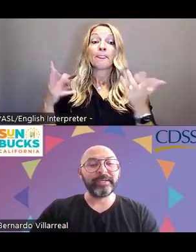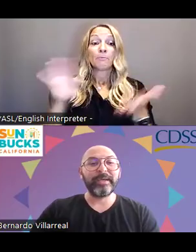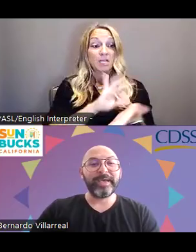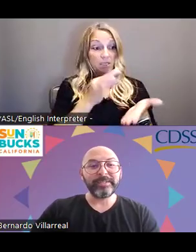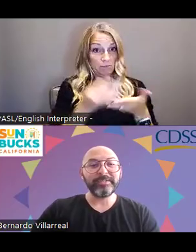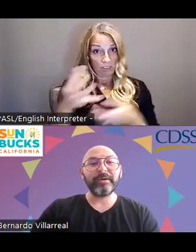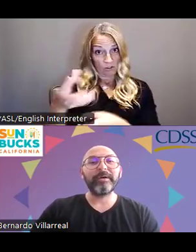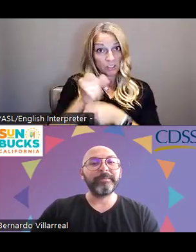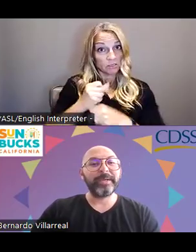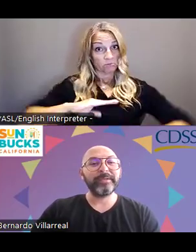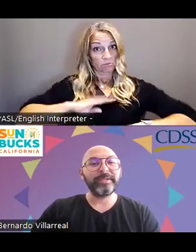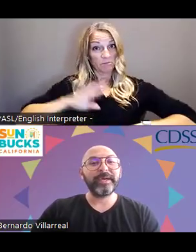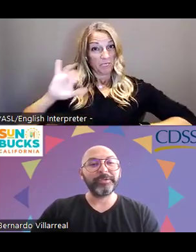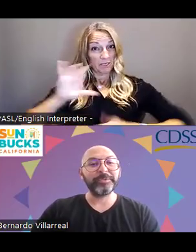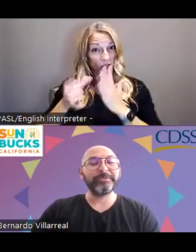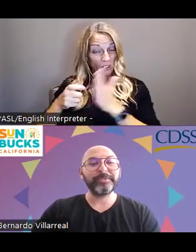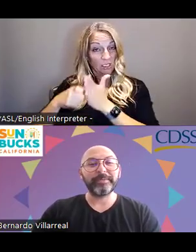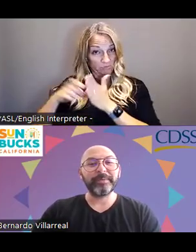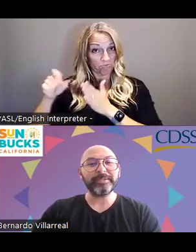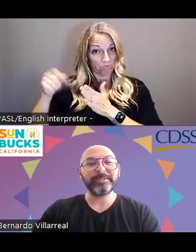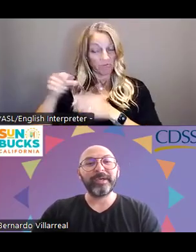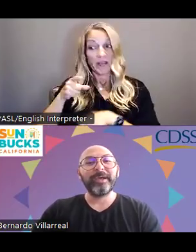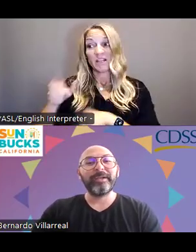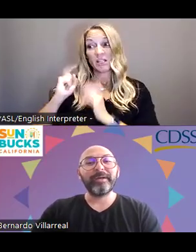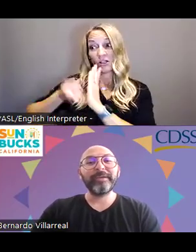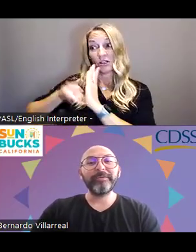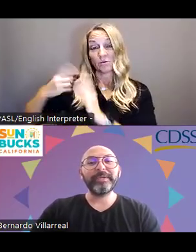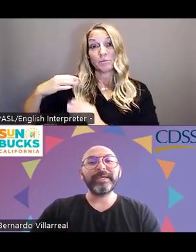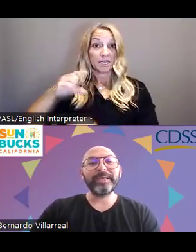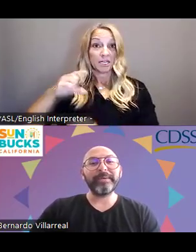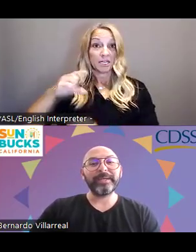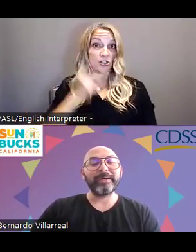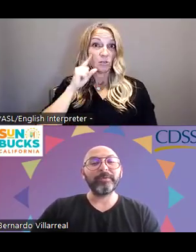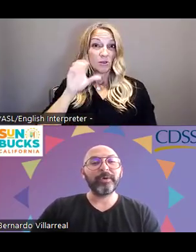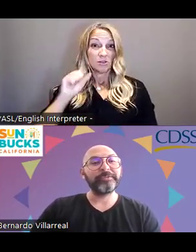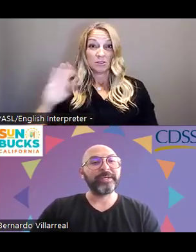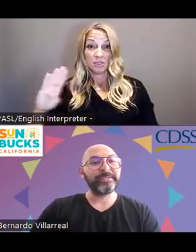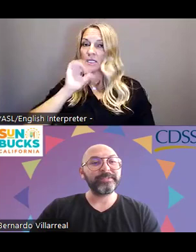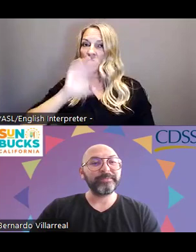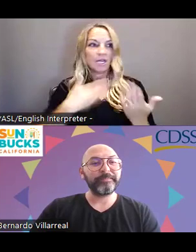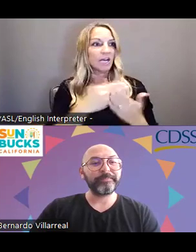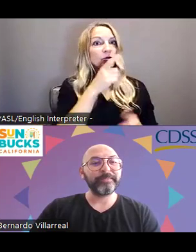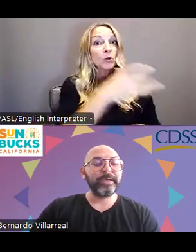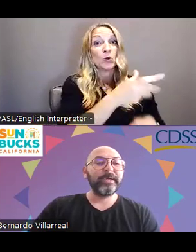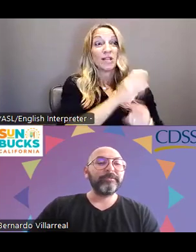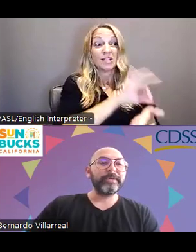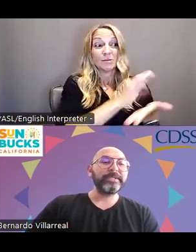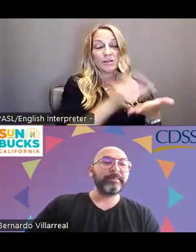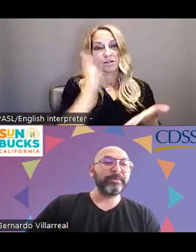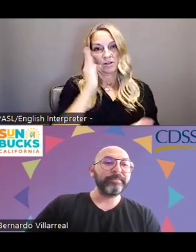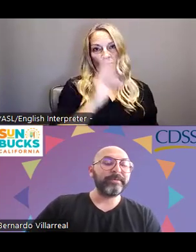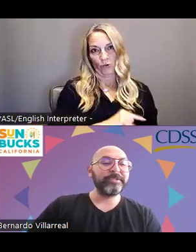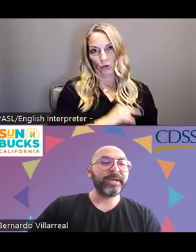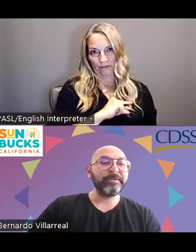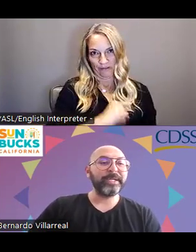this criteria and are automatically eligible for Sunbucks, not everyone getting Medi-Cal qualifies.